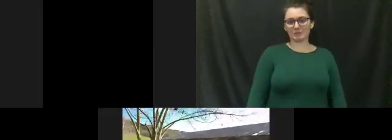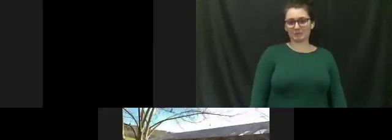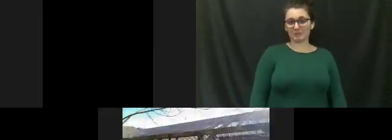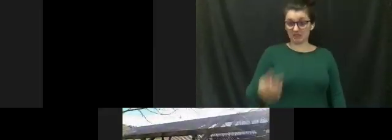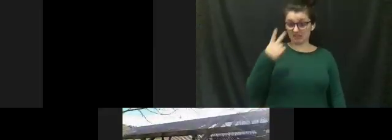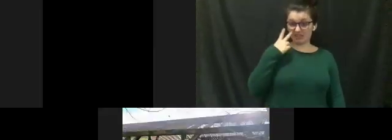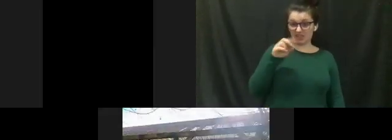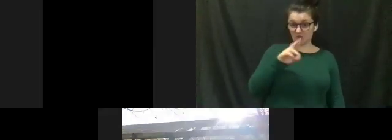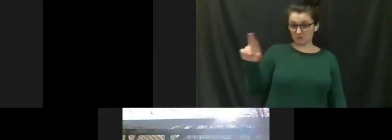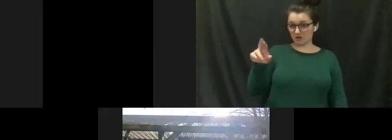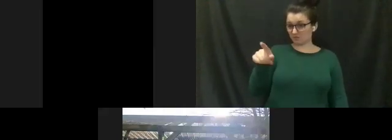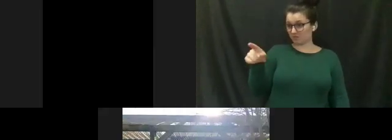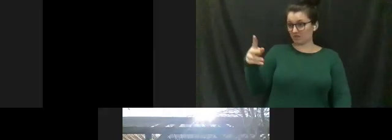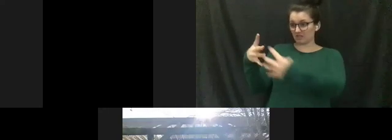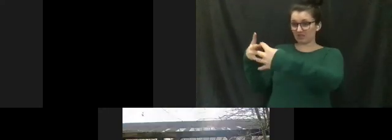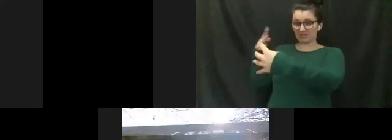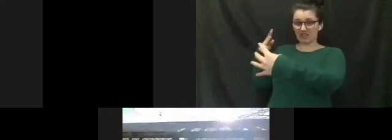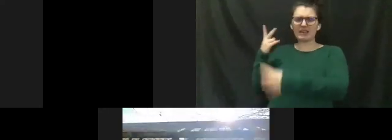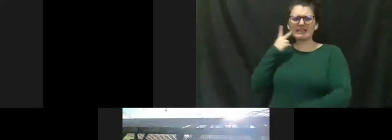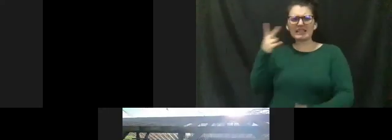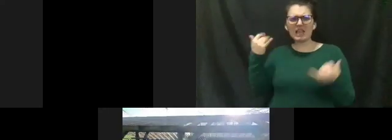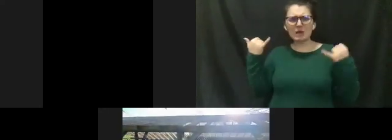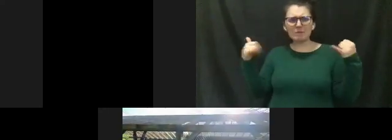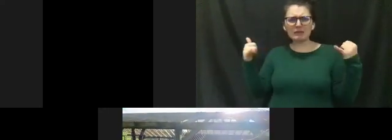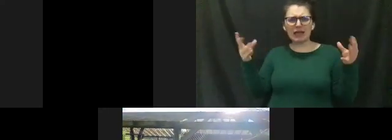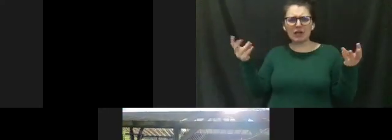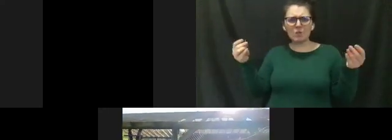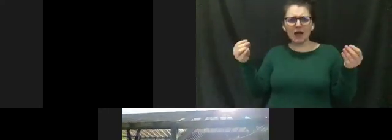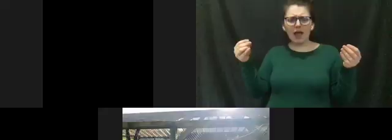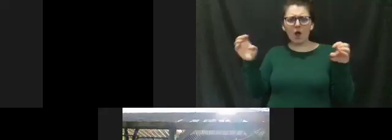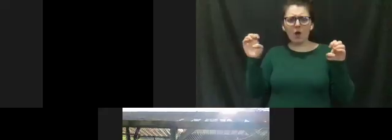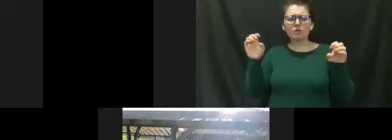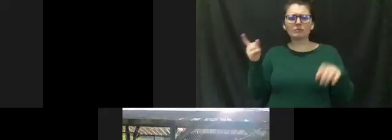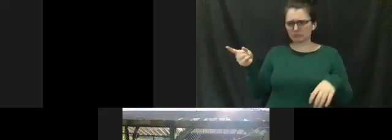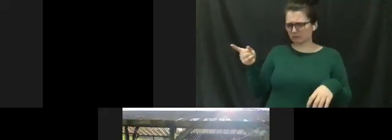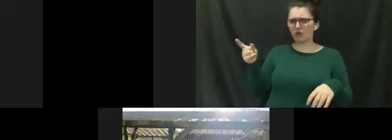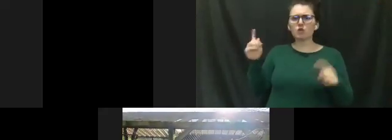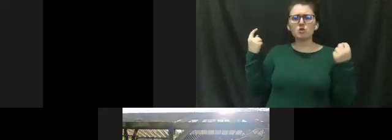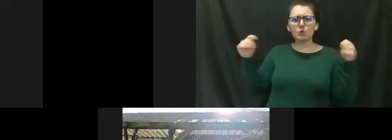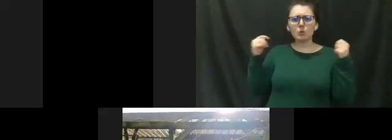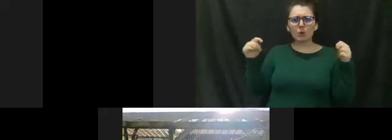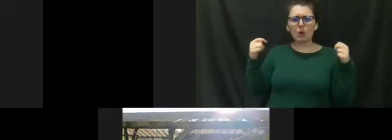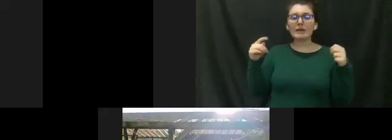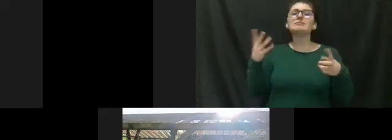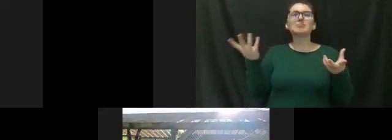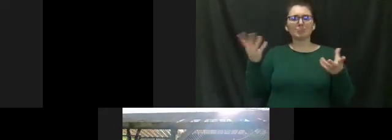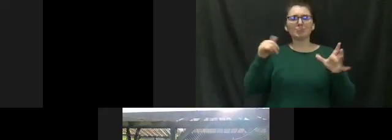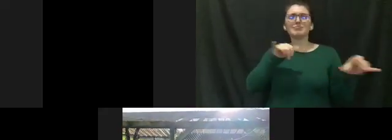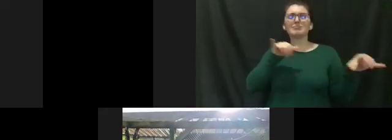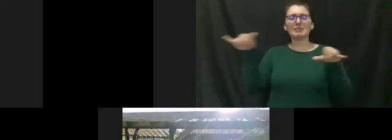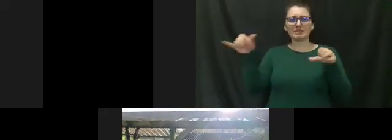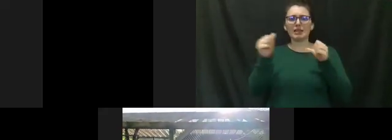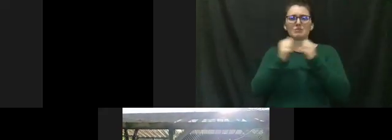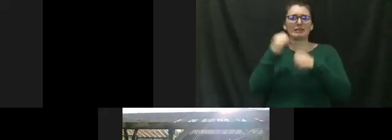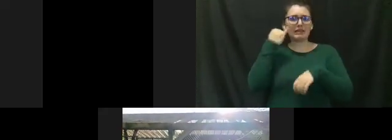you might actually see a piece of playground equipment in here. And this is kind of what Julianne was talking about before about enrichment, how it's